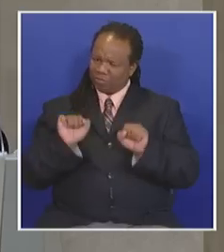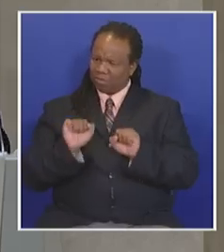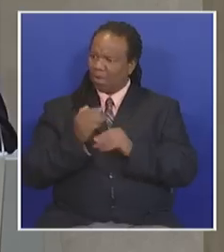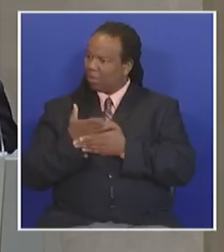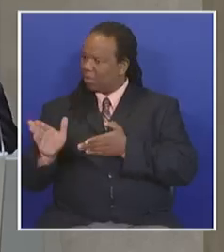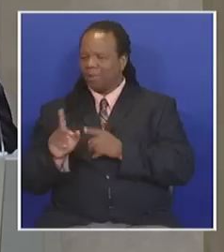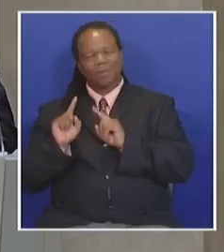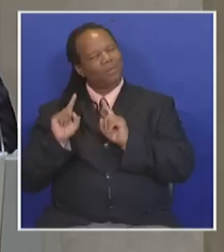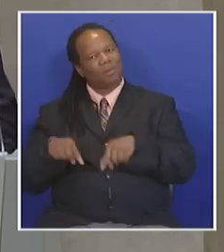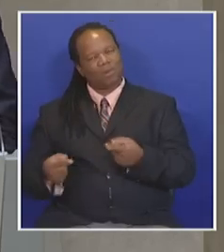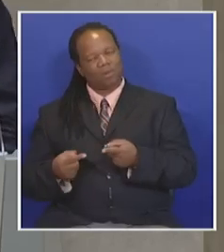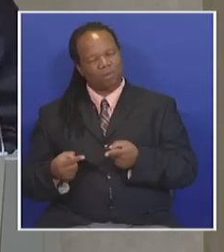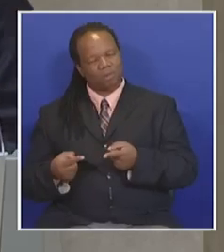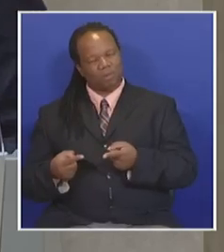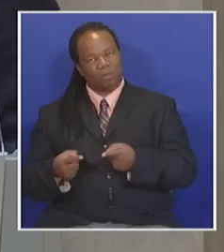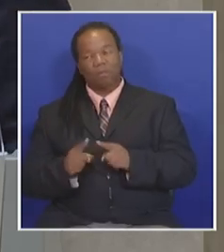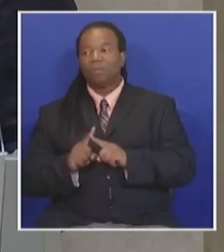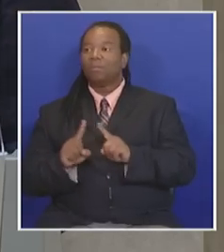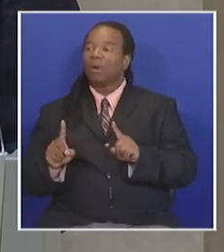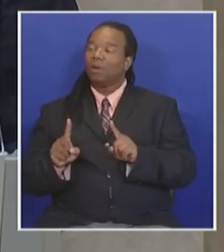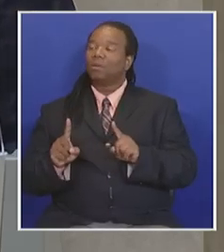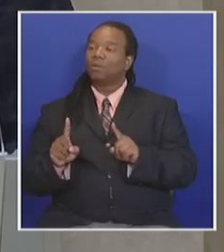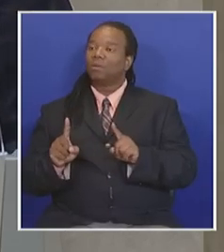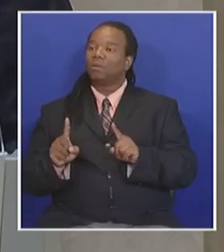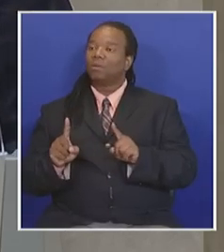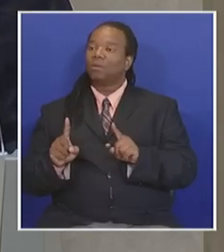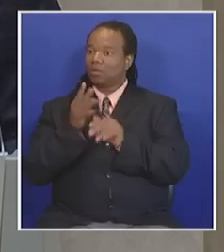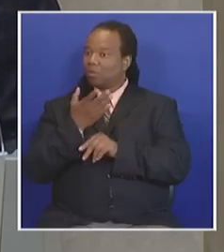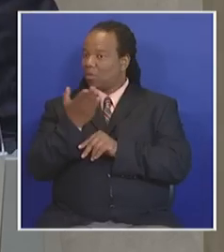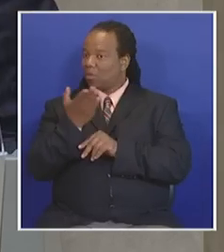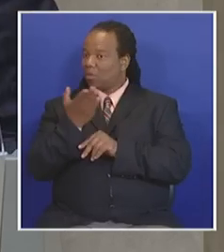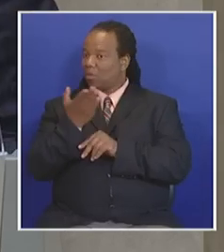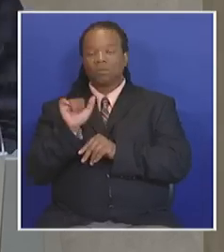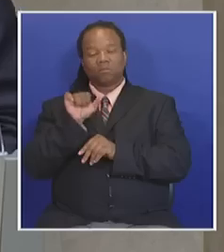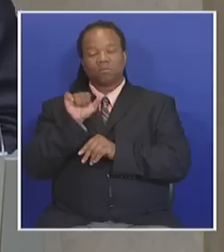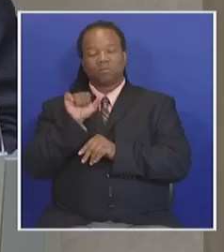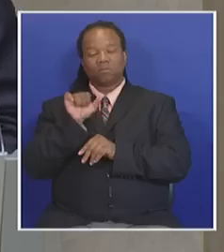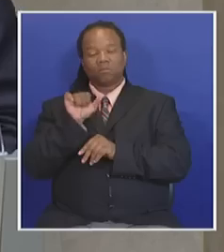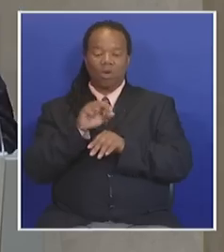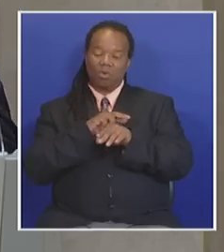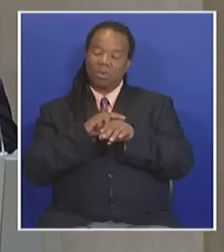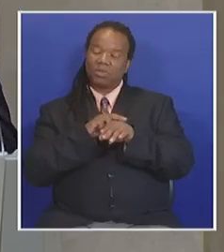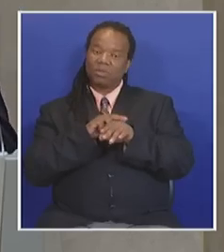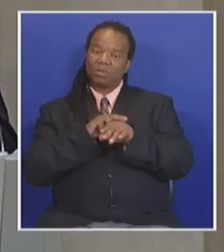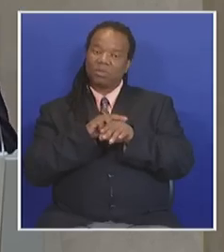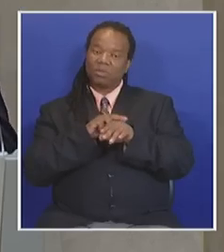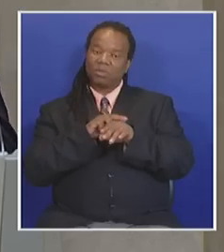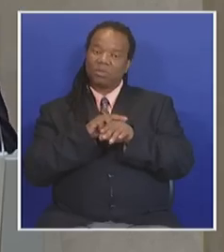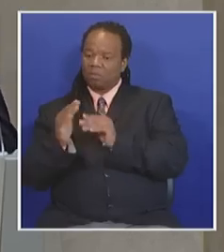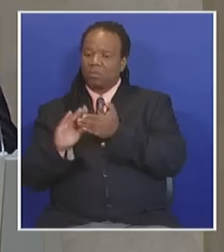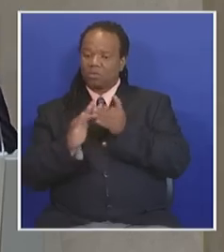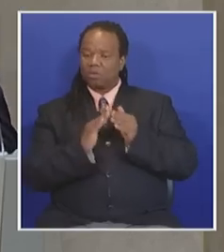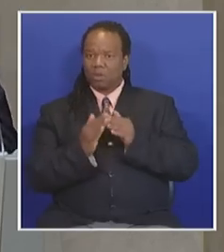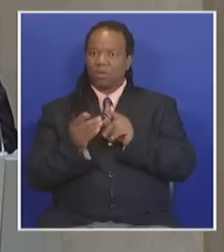all that racism remains a key challenge in our society. The inequalities that were created